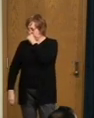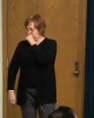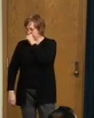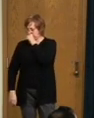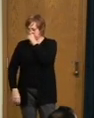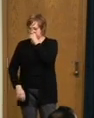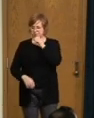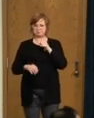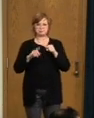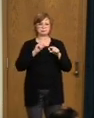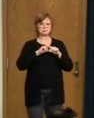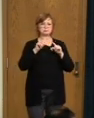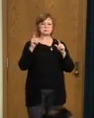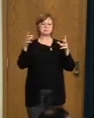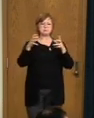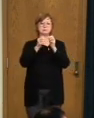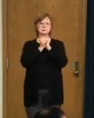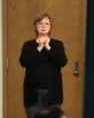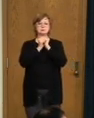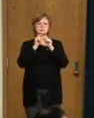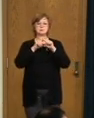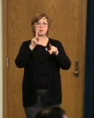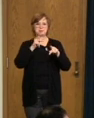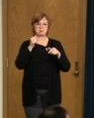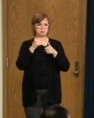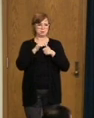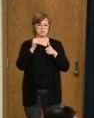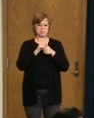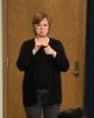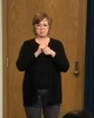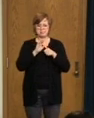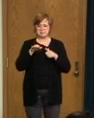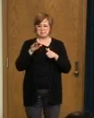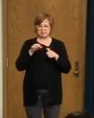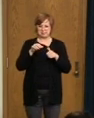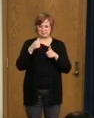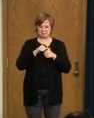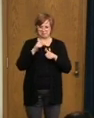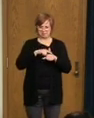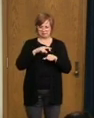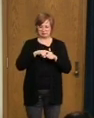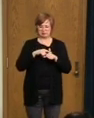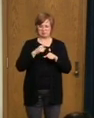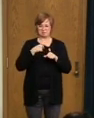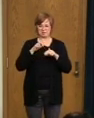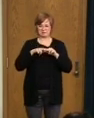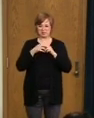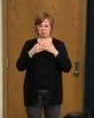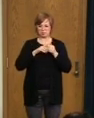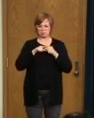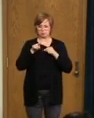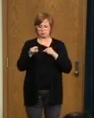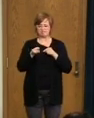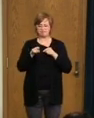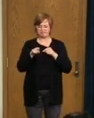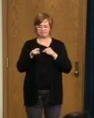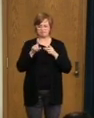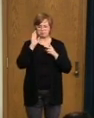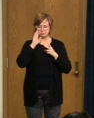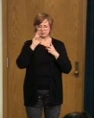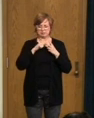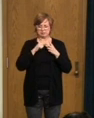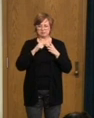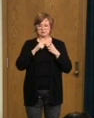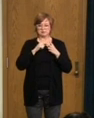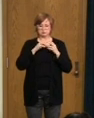interacting with people, where people do remember that, there was that time when I was closer than 2 meters, we didn't have our mask on, maybe